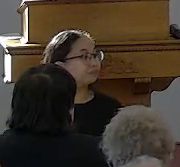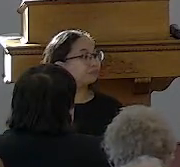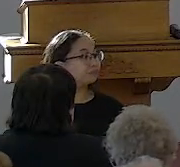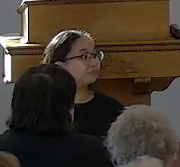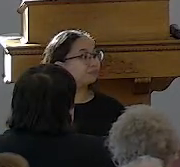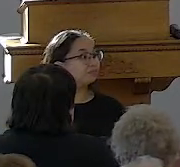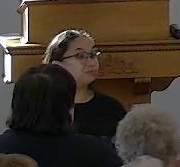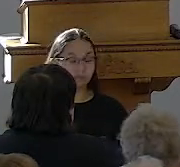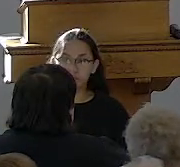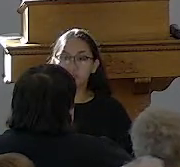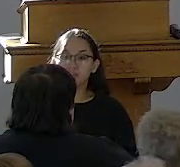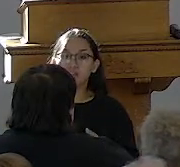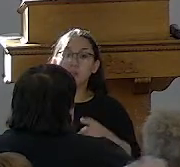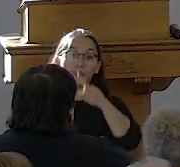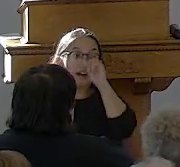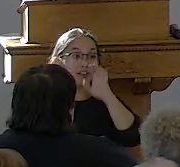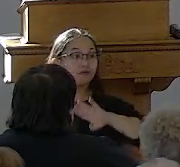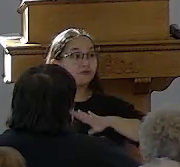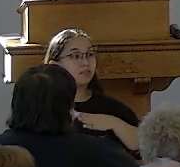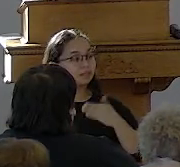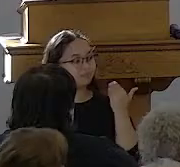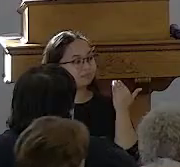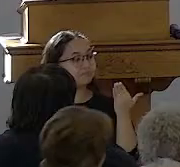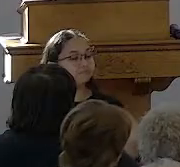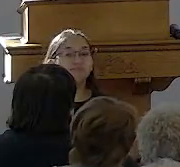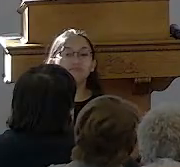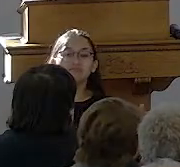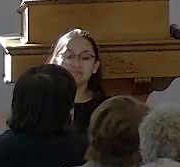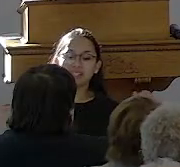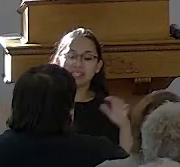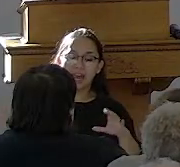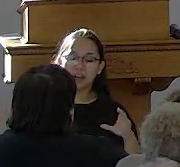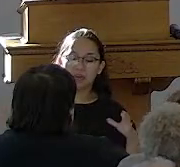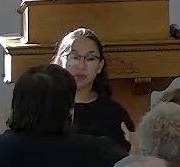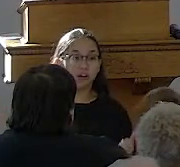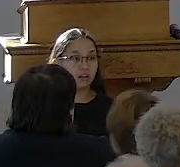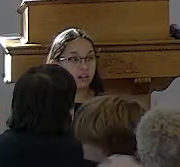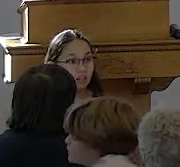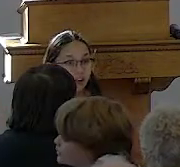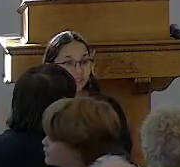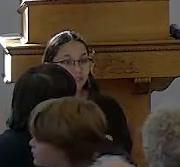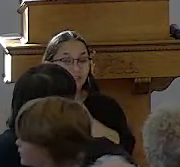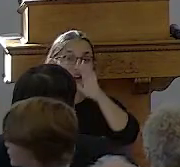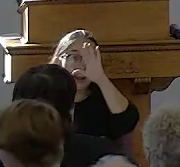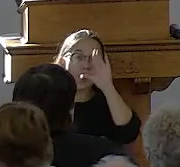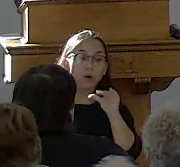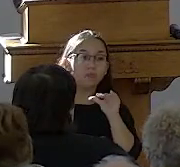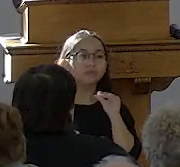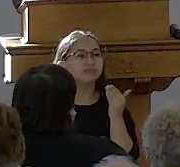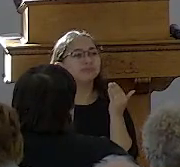community, let us gather in love and in hope, and let us now worship together.